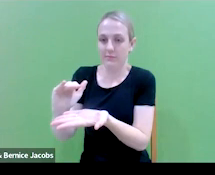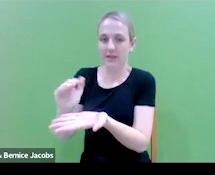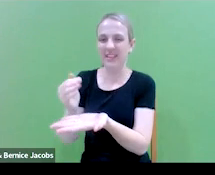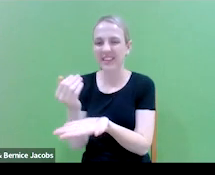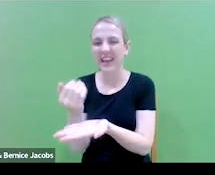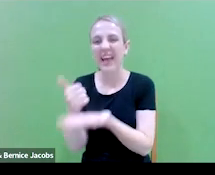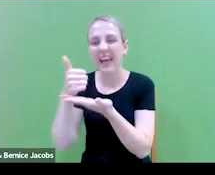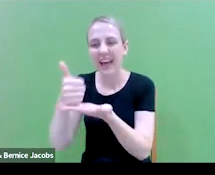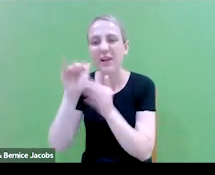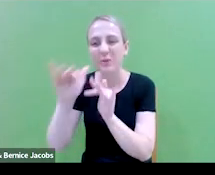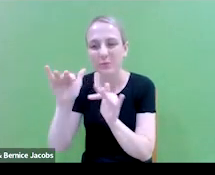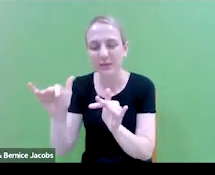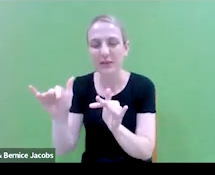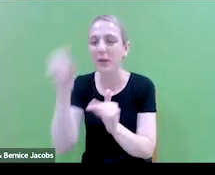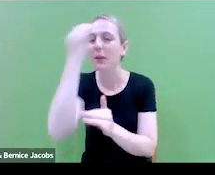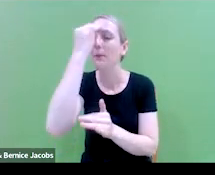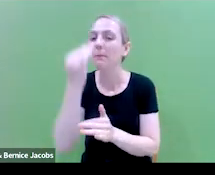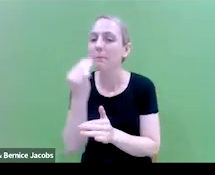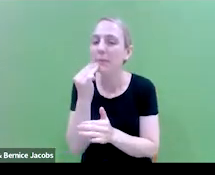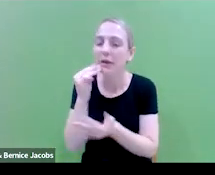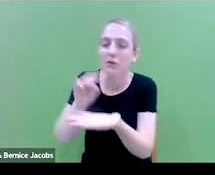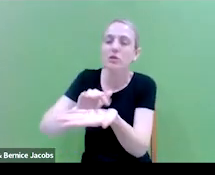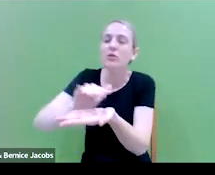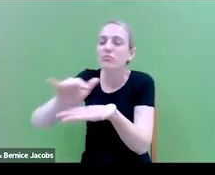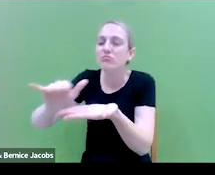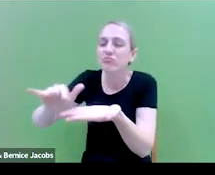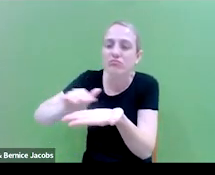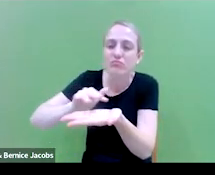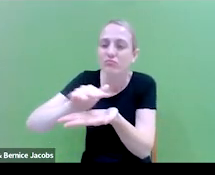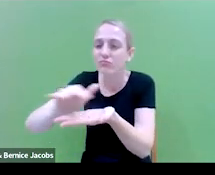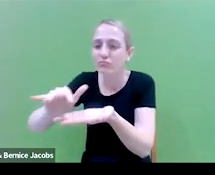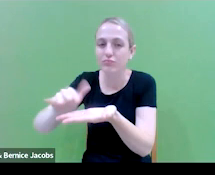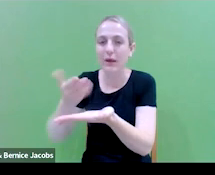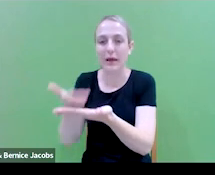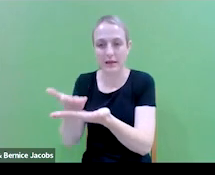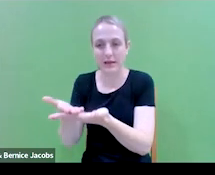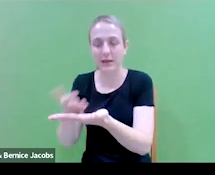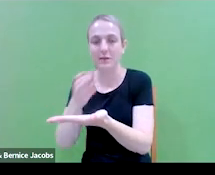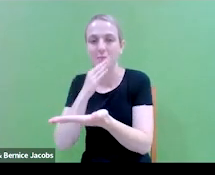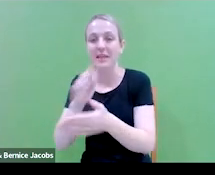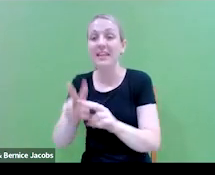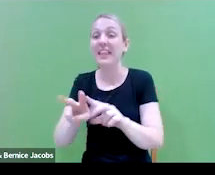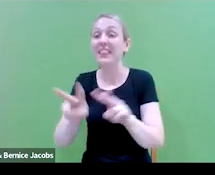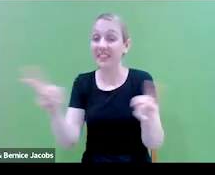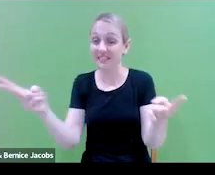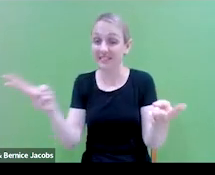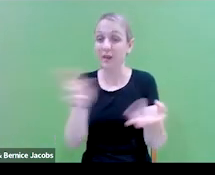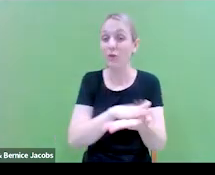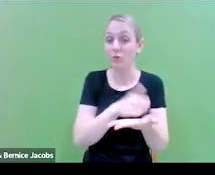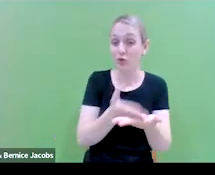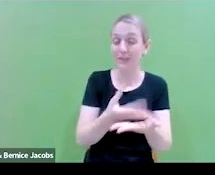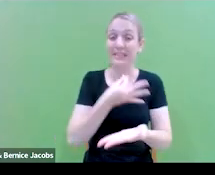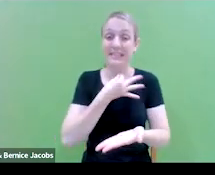enable people to interpret an image, for example, which is different from the translation in English to